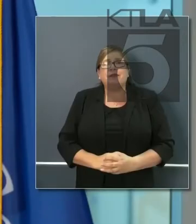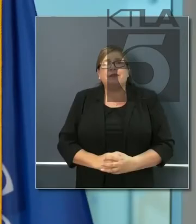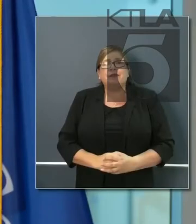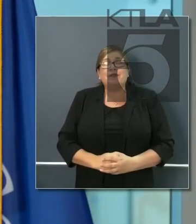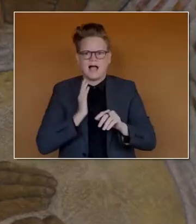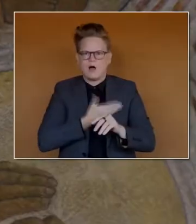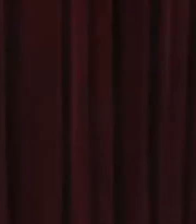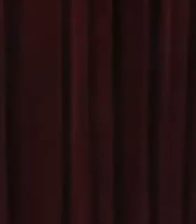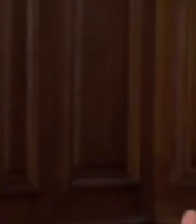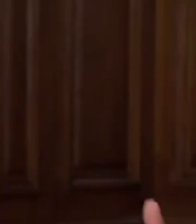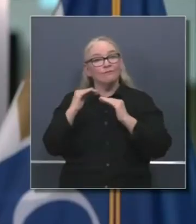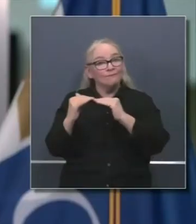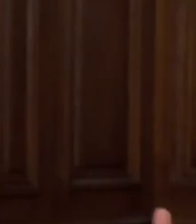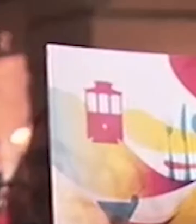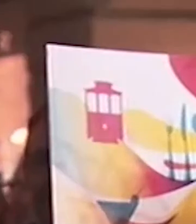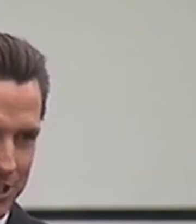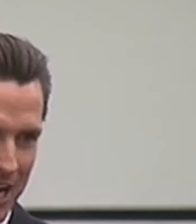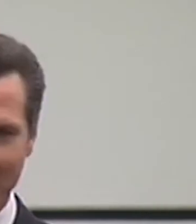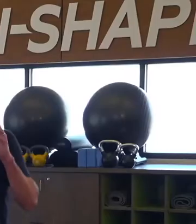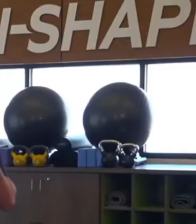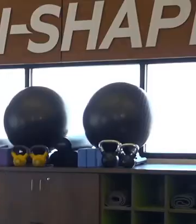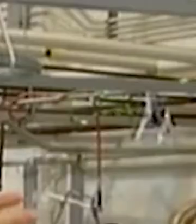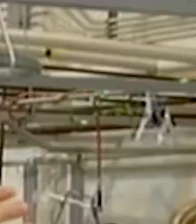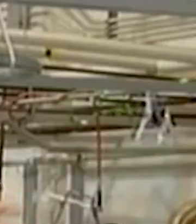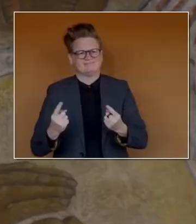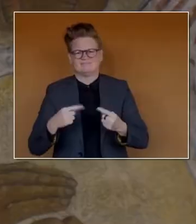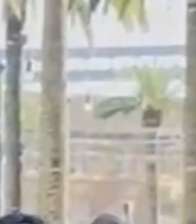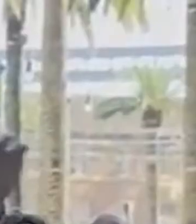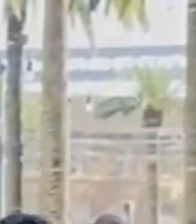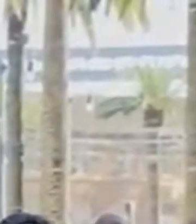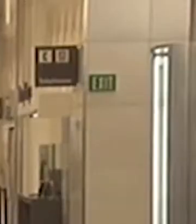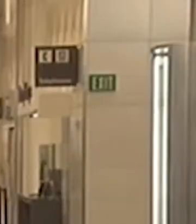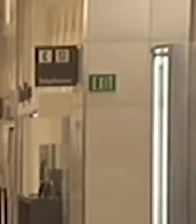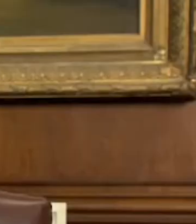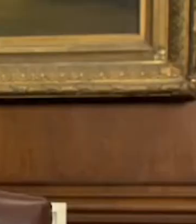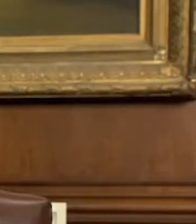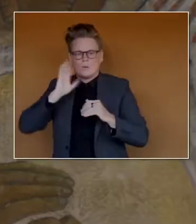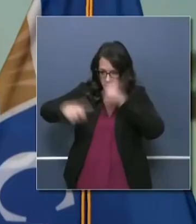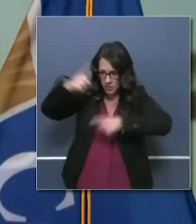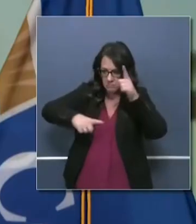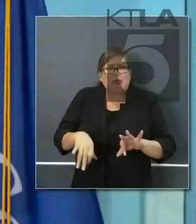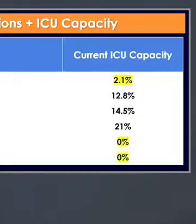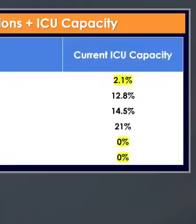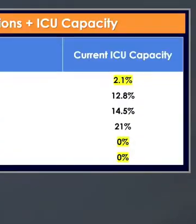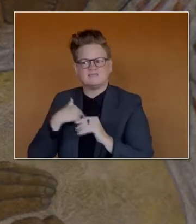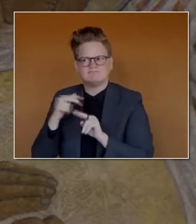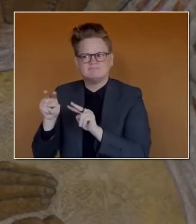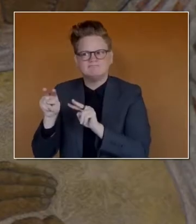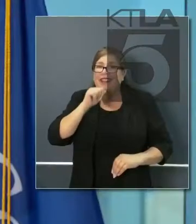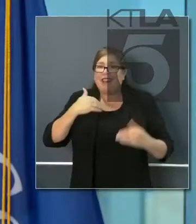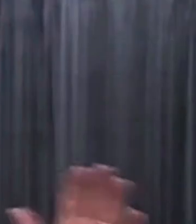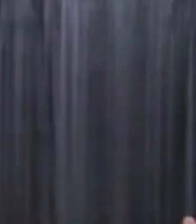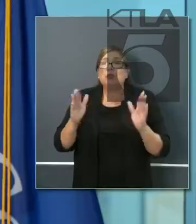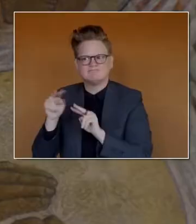Now it's 95 and they clock me and watch me. Diamond, shiny, looking like I rock Liberace. But it's all good. From Diego to the Bay, your